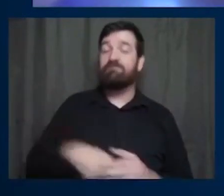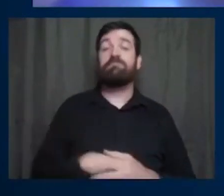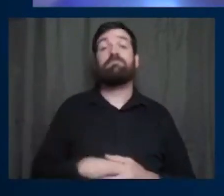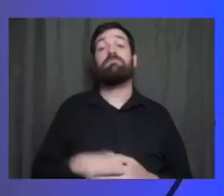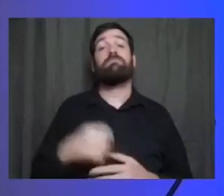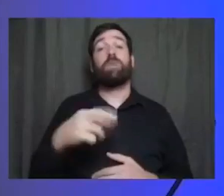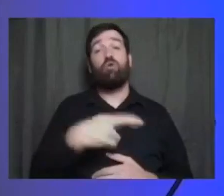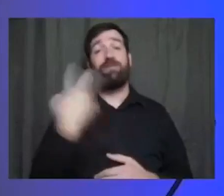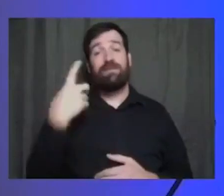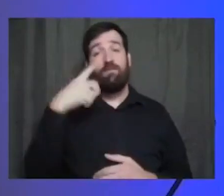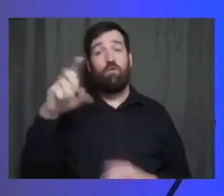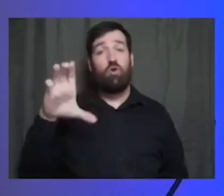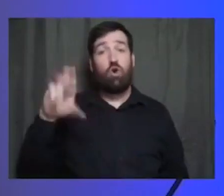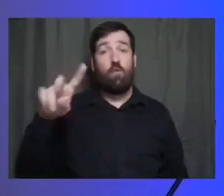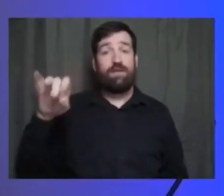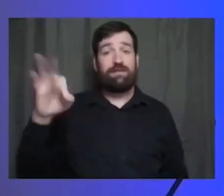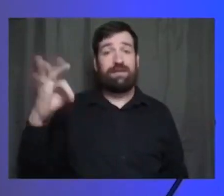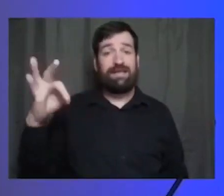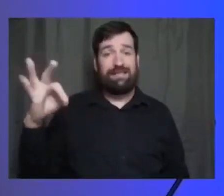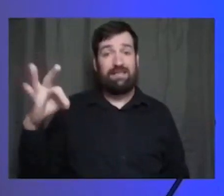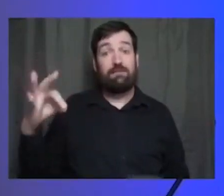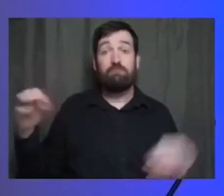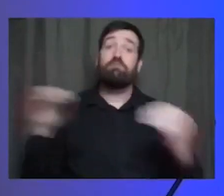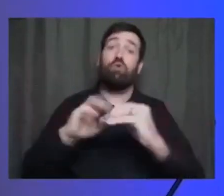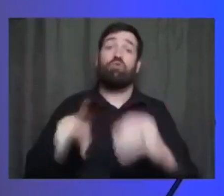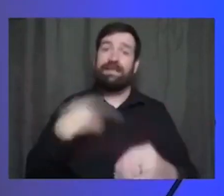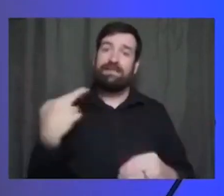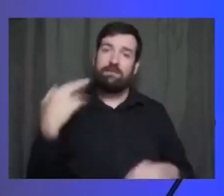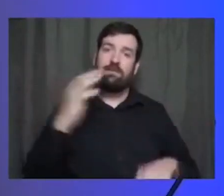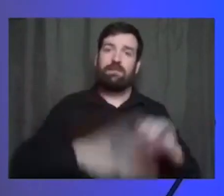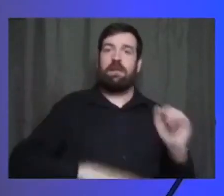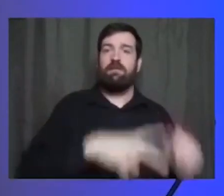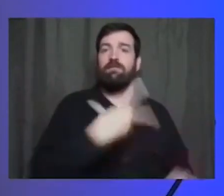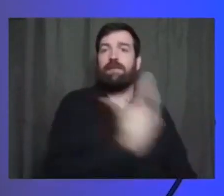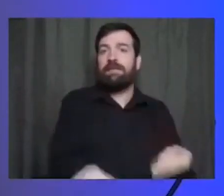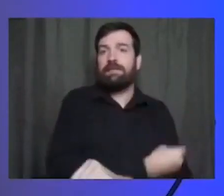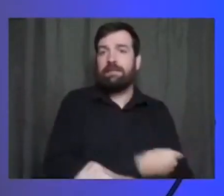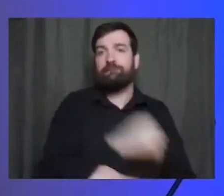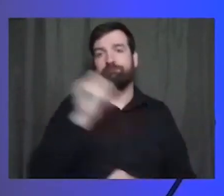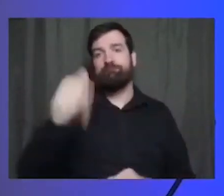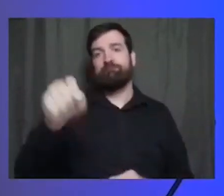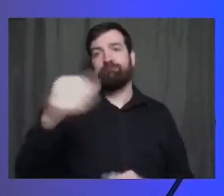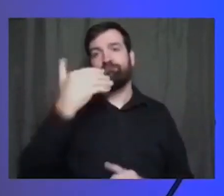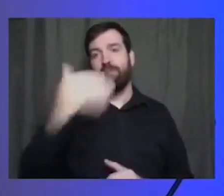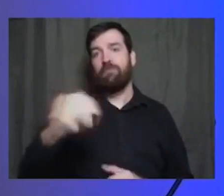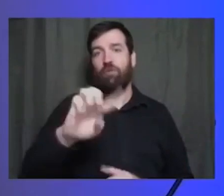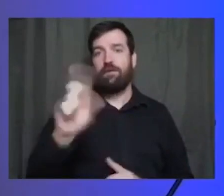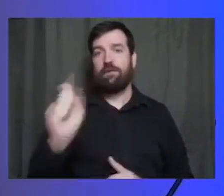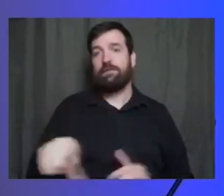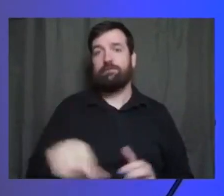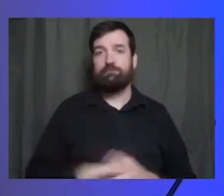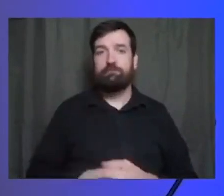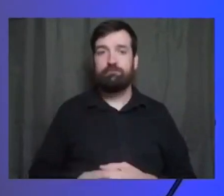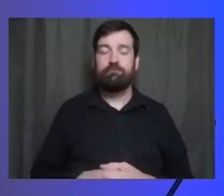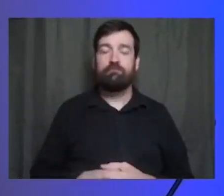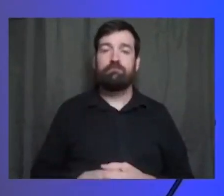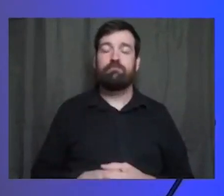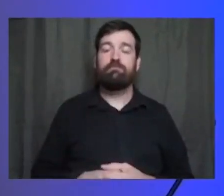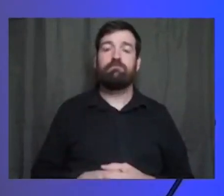greater for kids than the risk of getting a vaccine. Thank you for asking that question. Not only